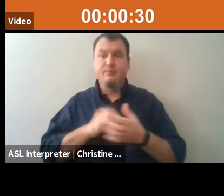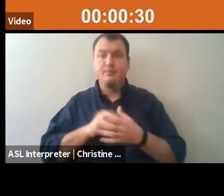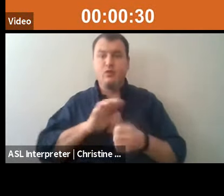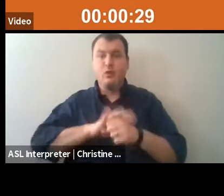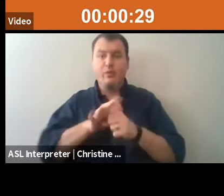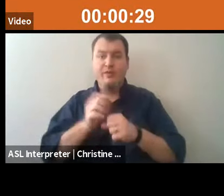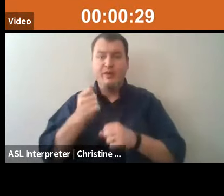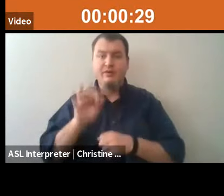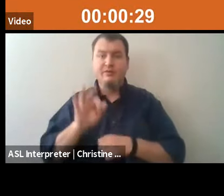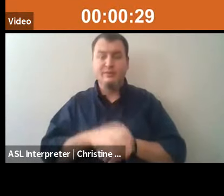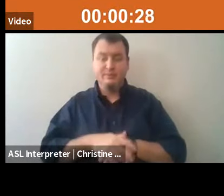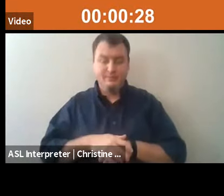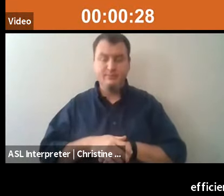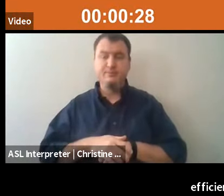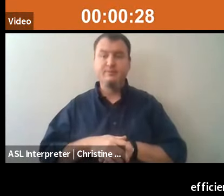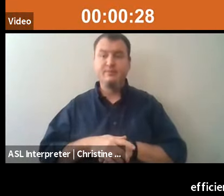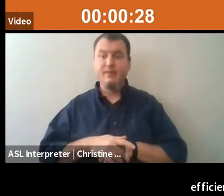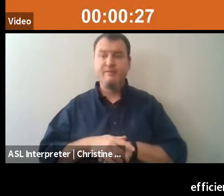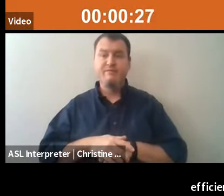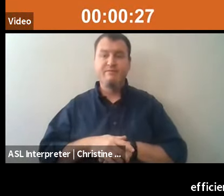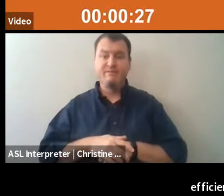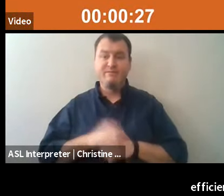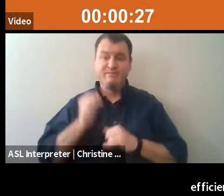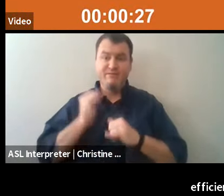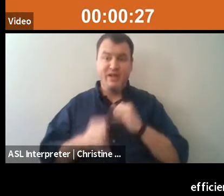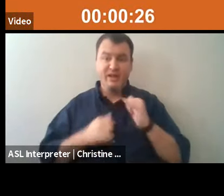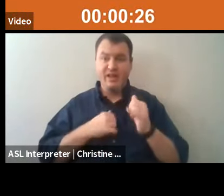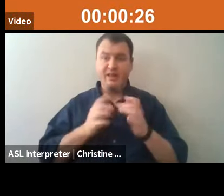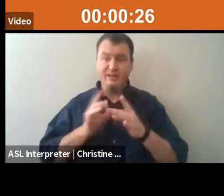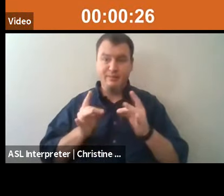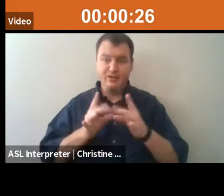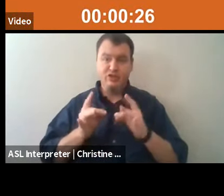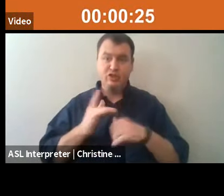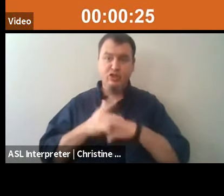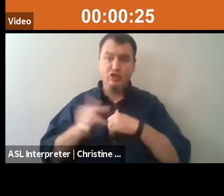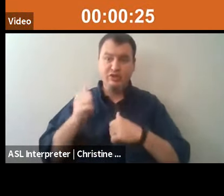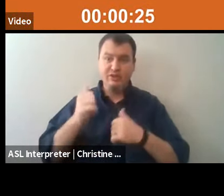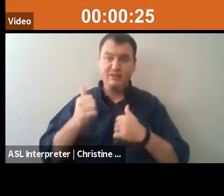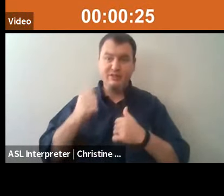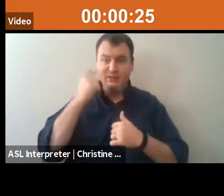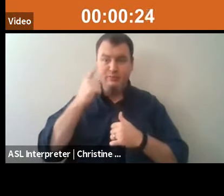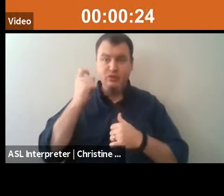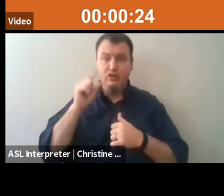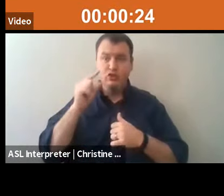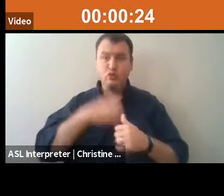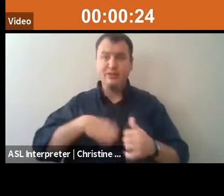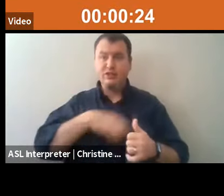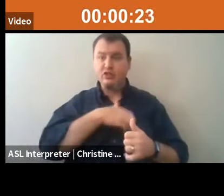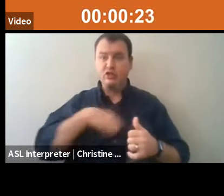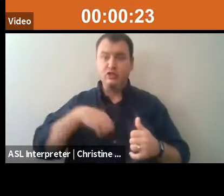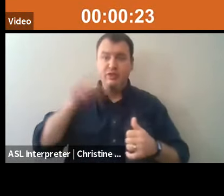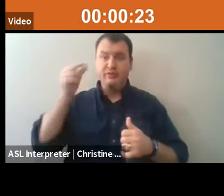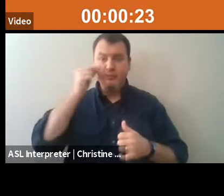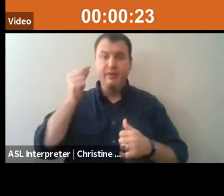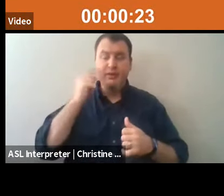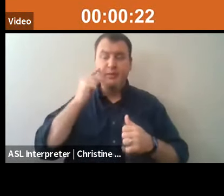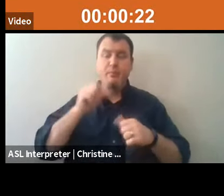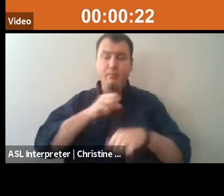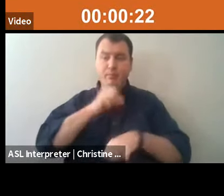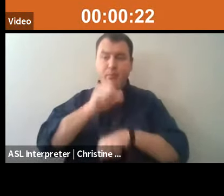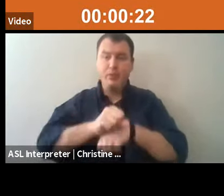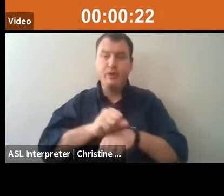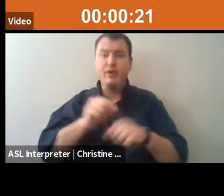pandemic. And finally, I would also like to mention that earlier this summer, the Swedish government appointed a committee